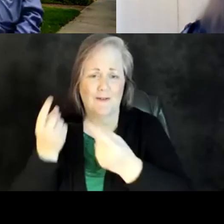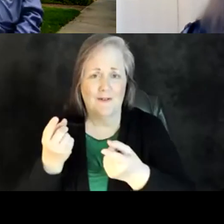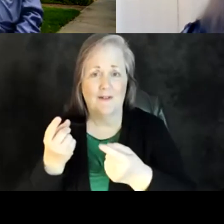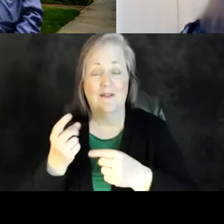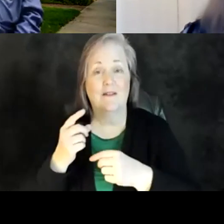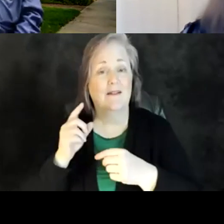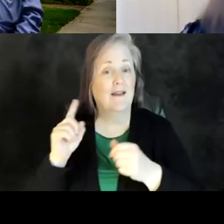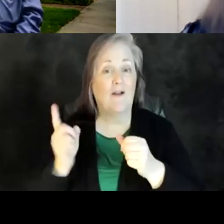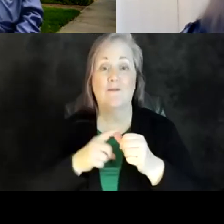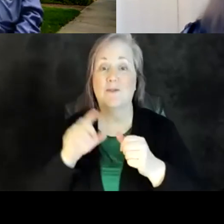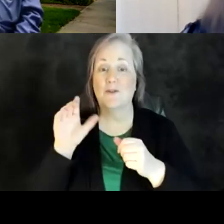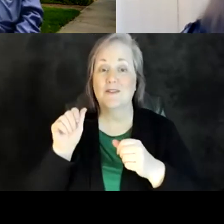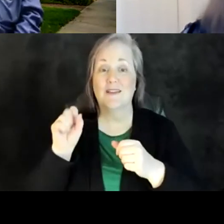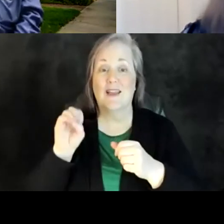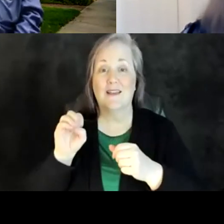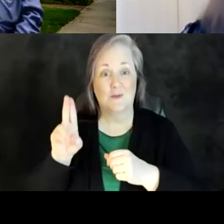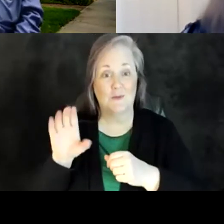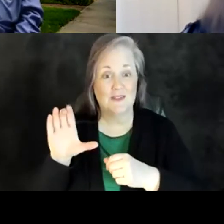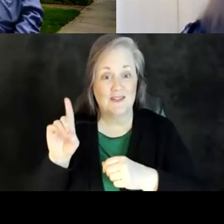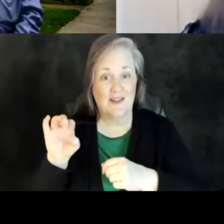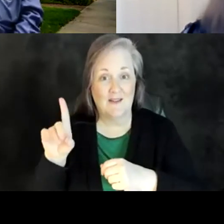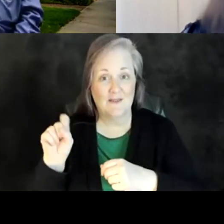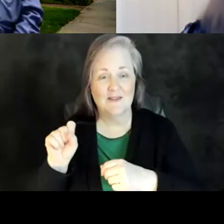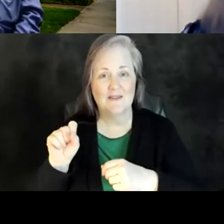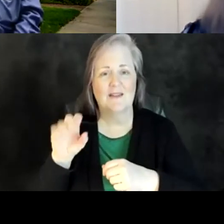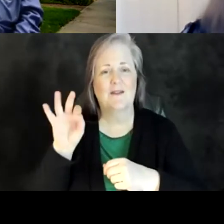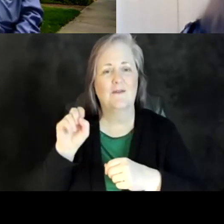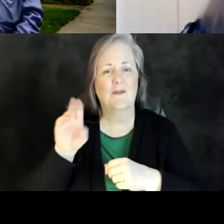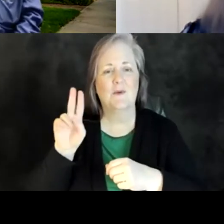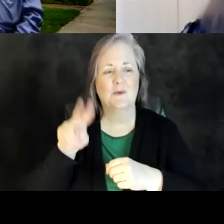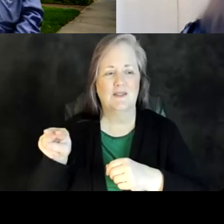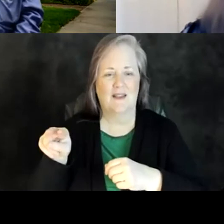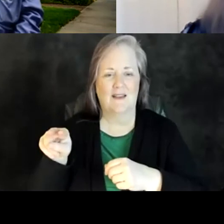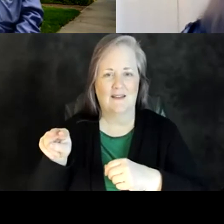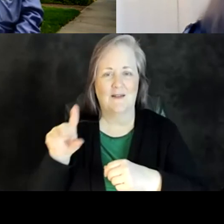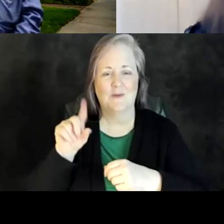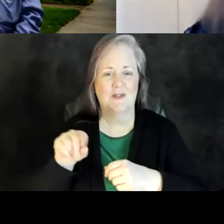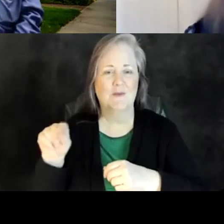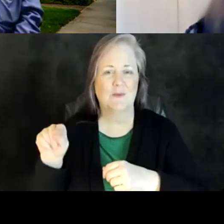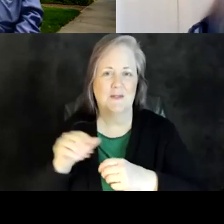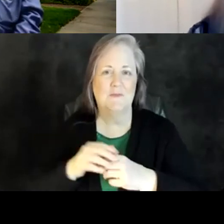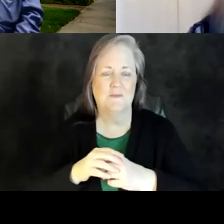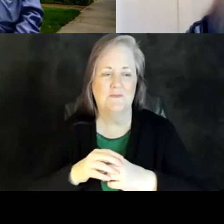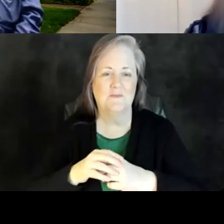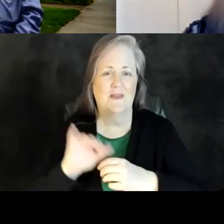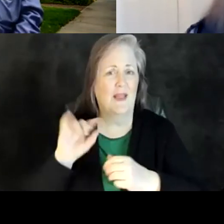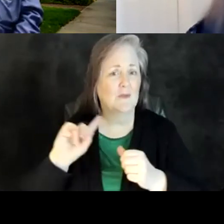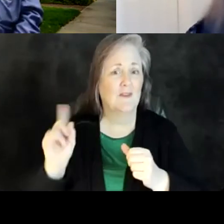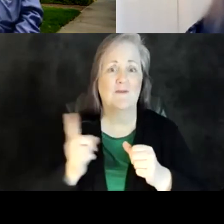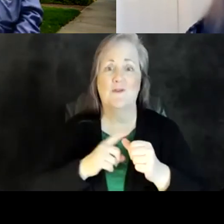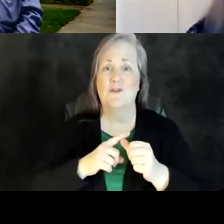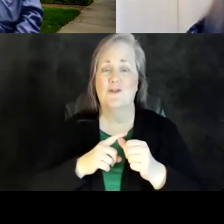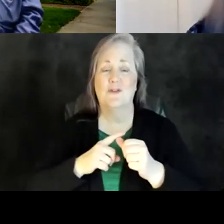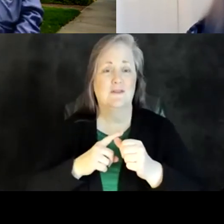first case at UCD was the 22nd of February, 2020, was when the first call came